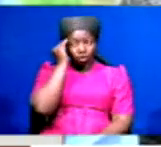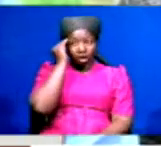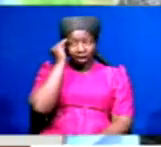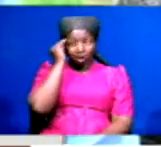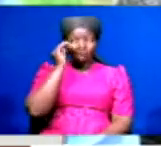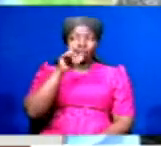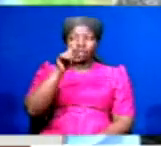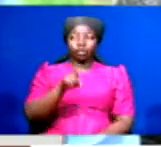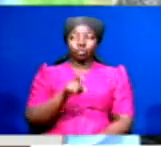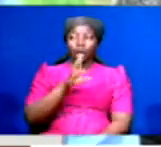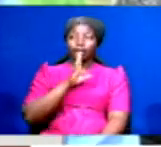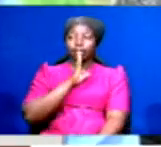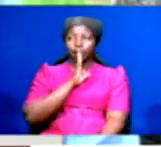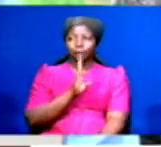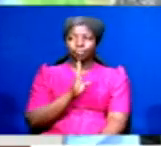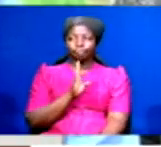be